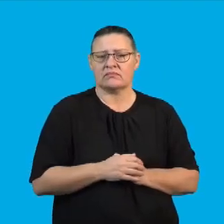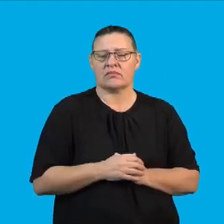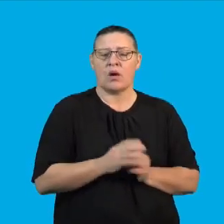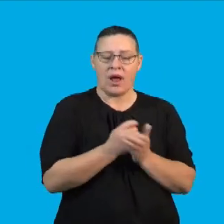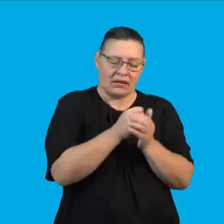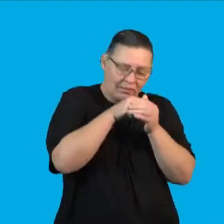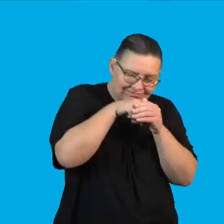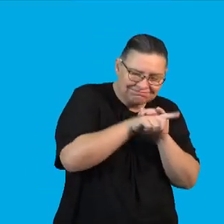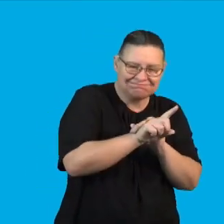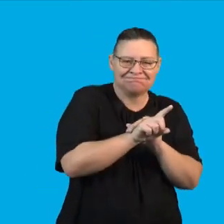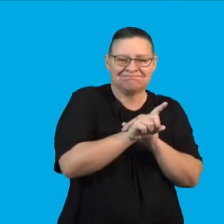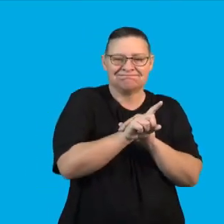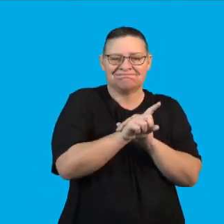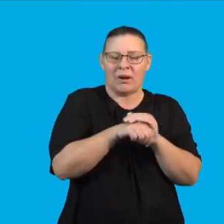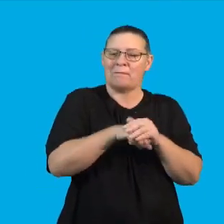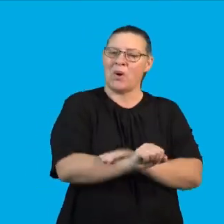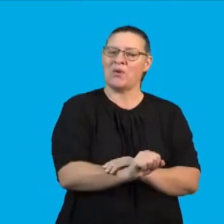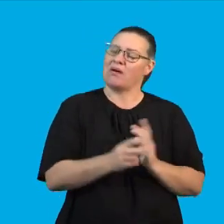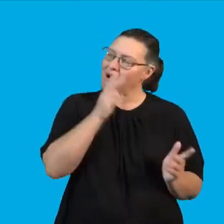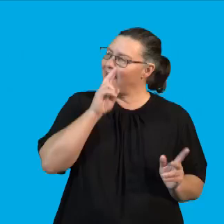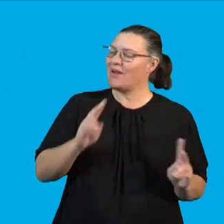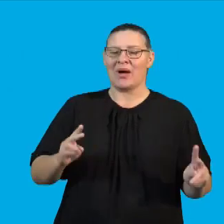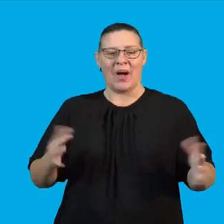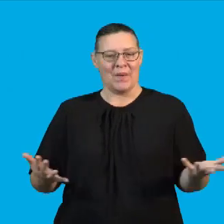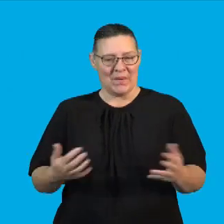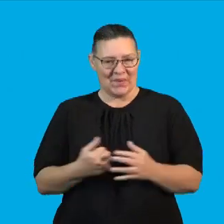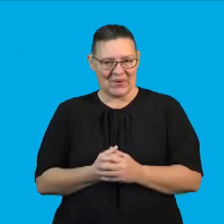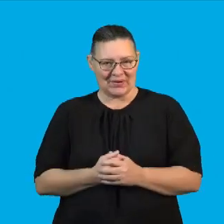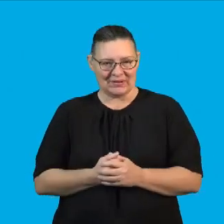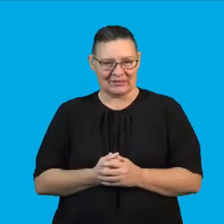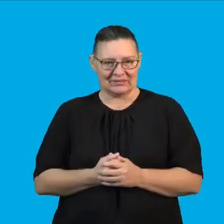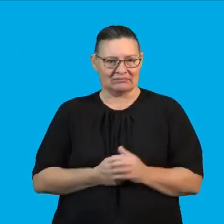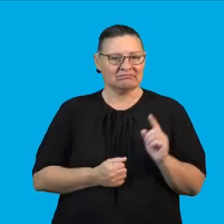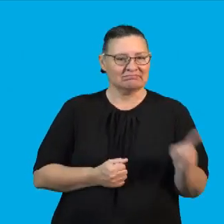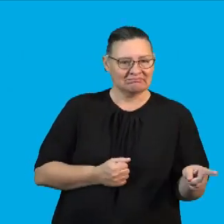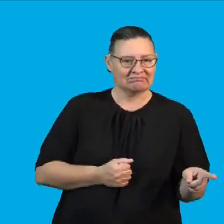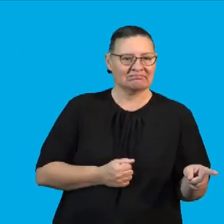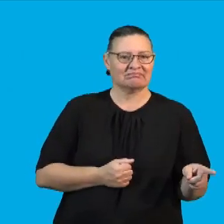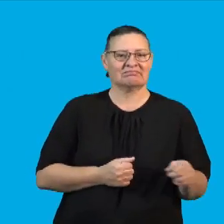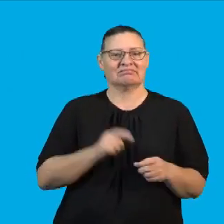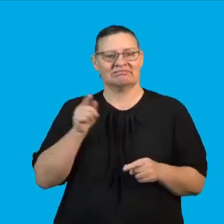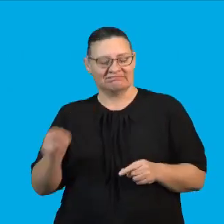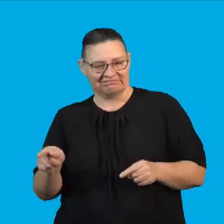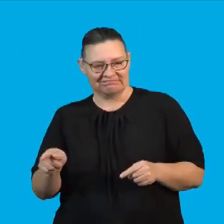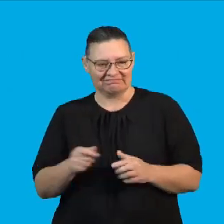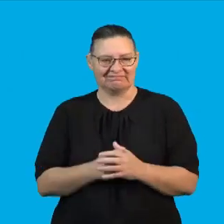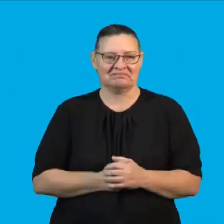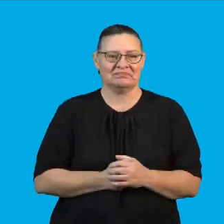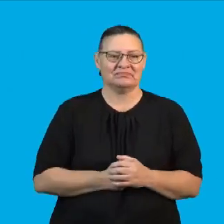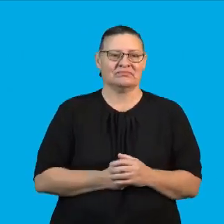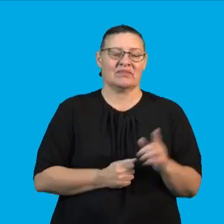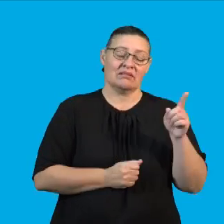when they are hatched or when they are born. Precocial and altricial development.